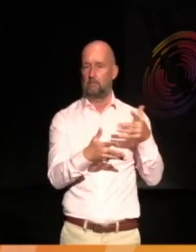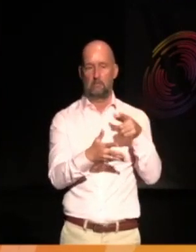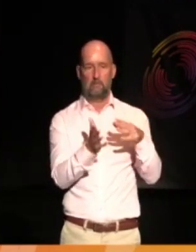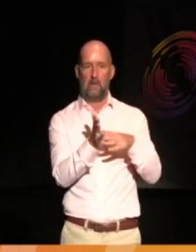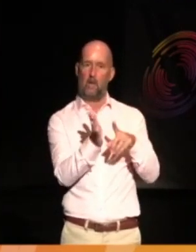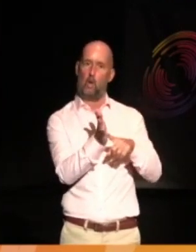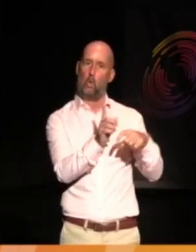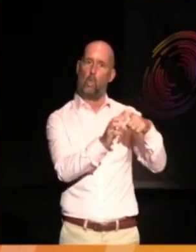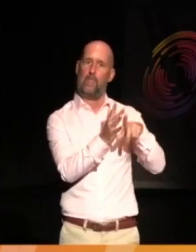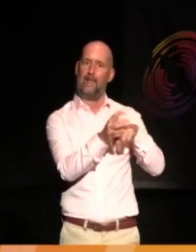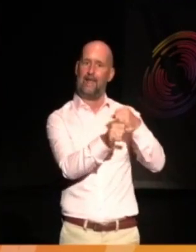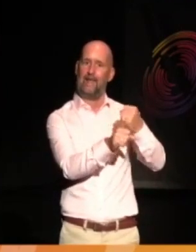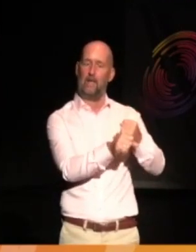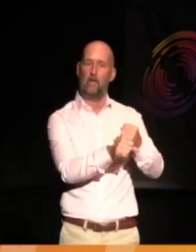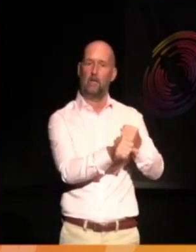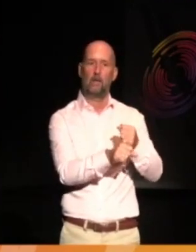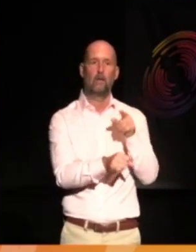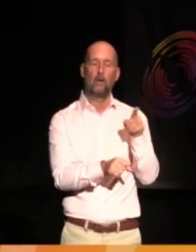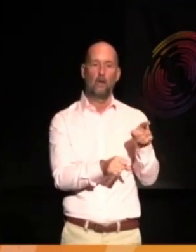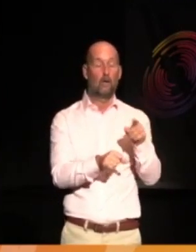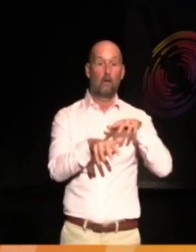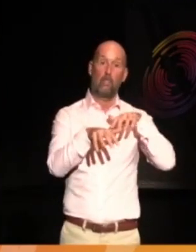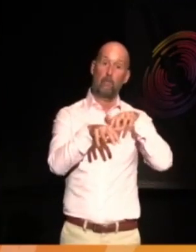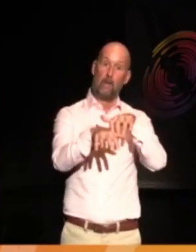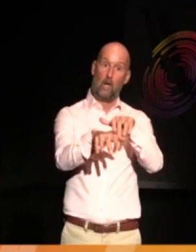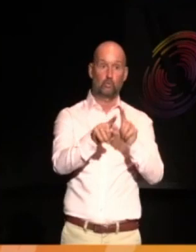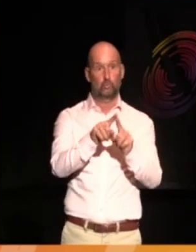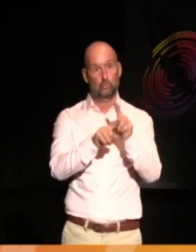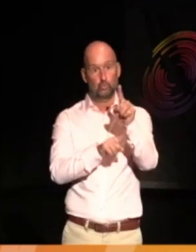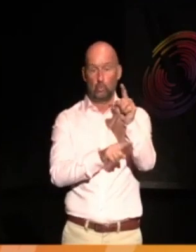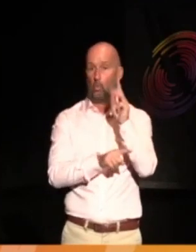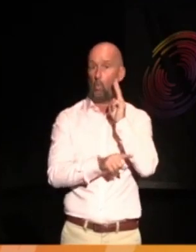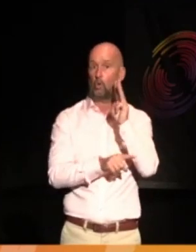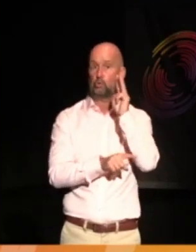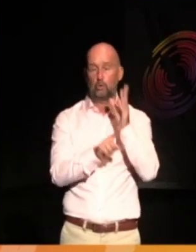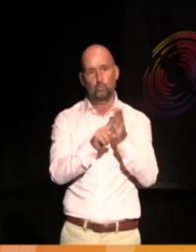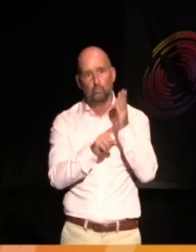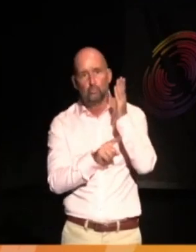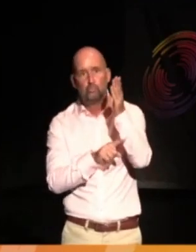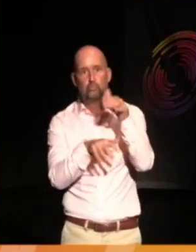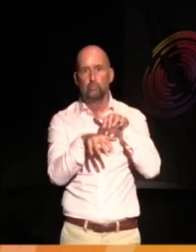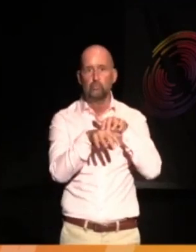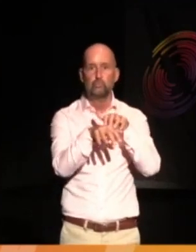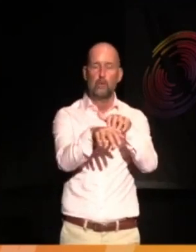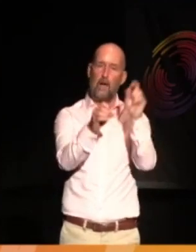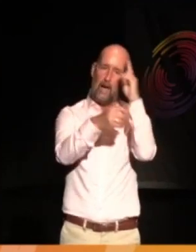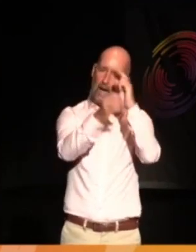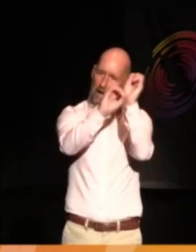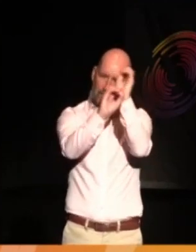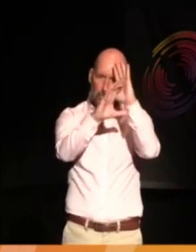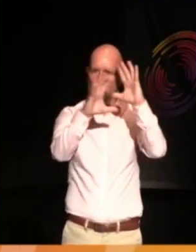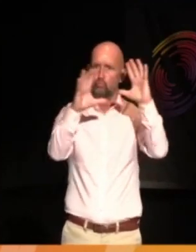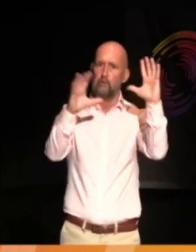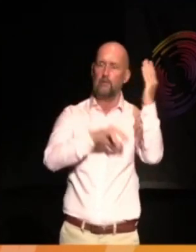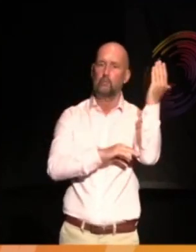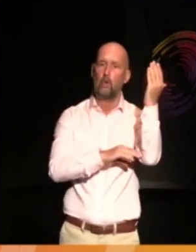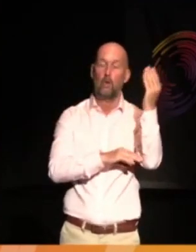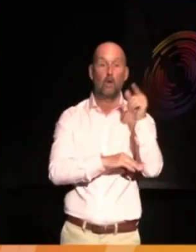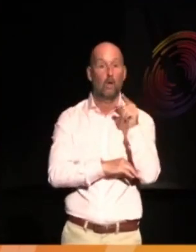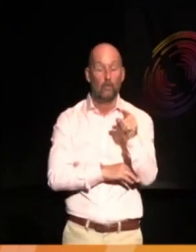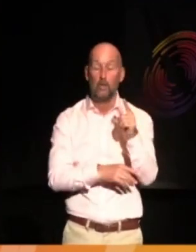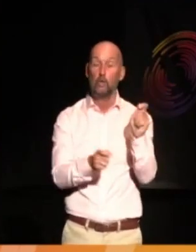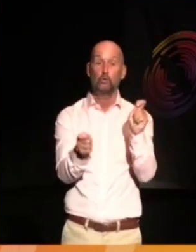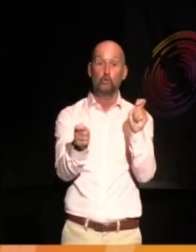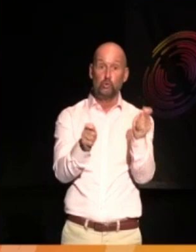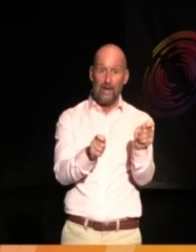They didn't want the March on Washington to take place where he delivered the I Have a Dream thing. But actually, in the moment, change is hard.